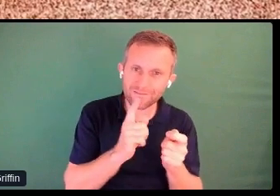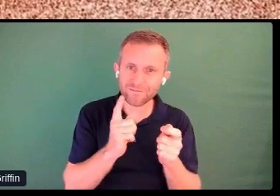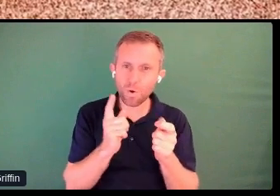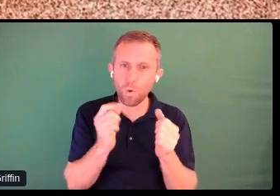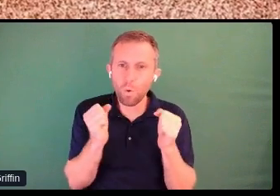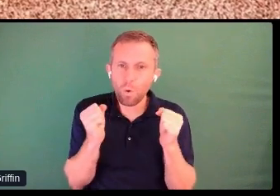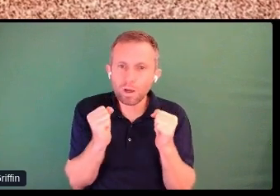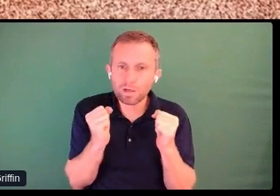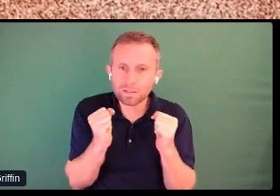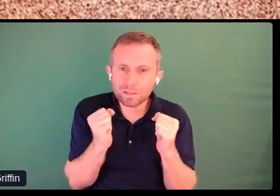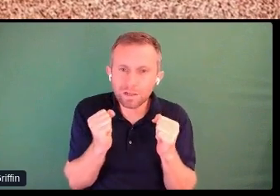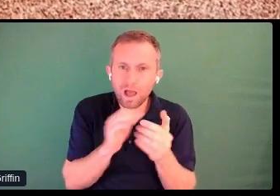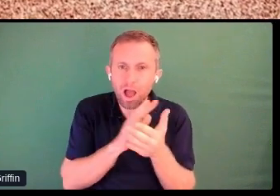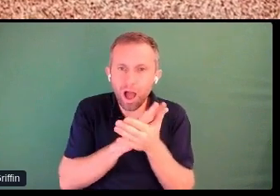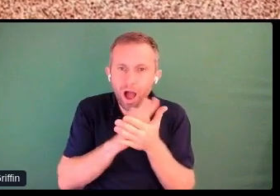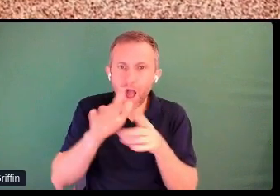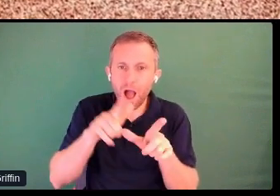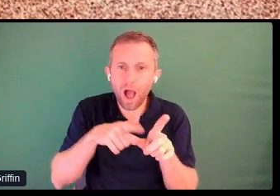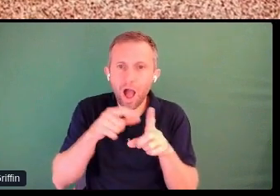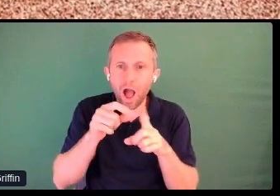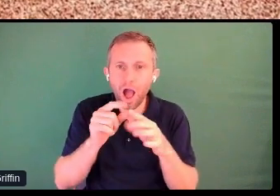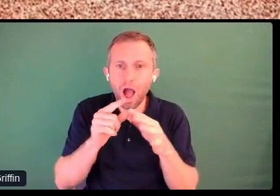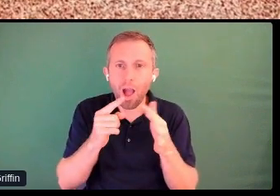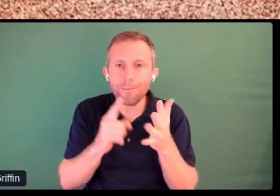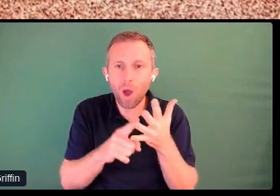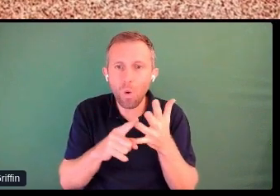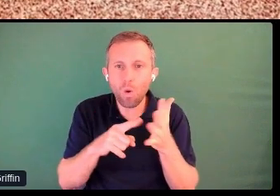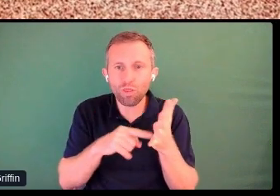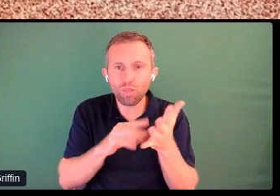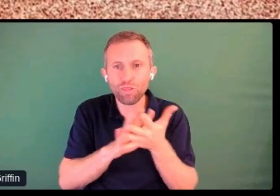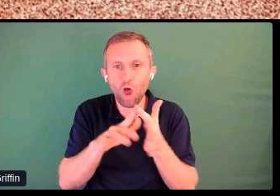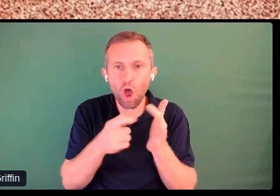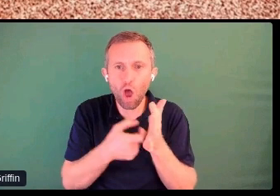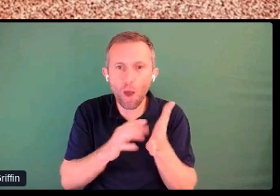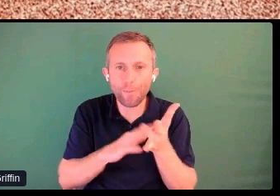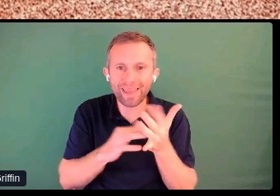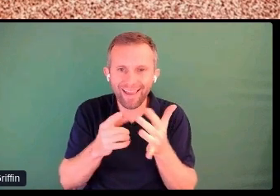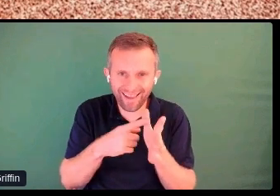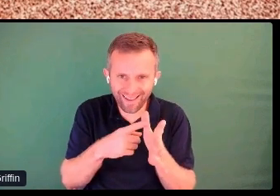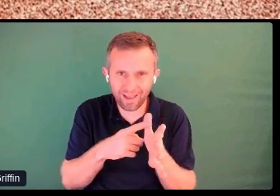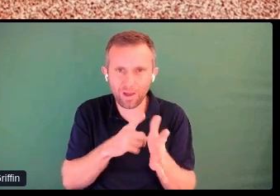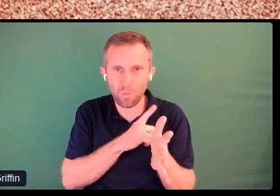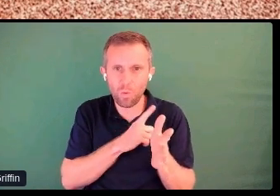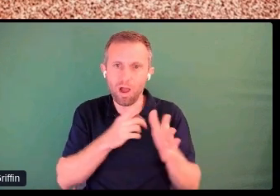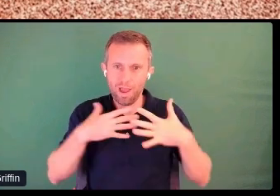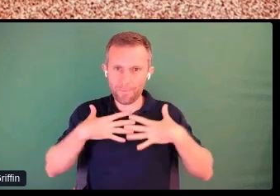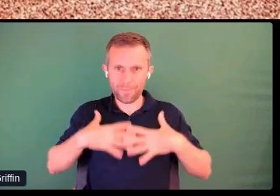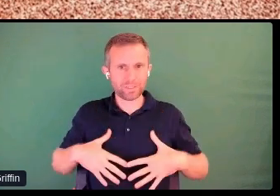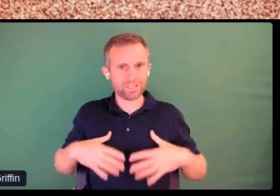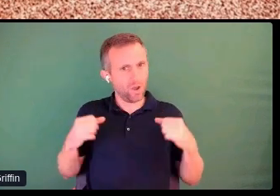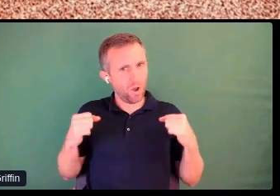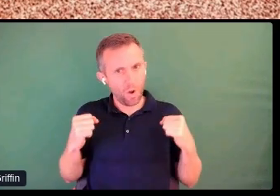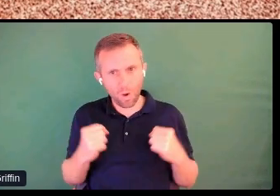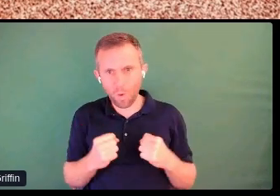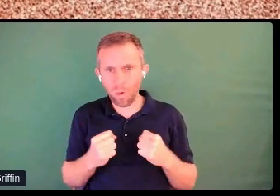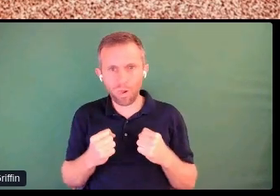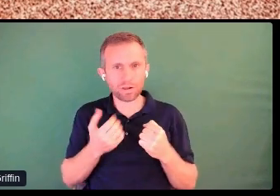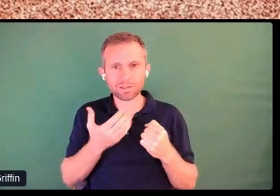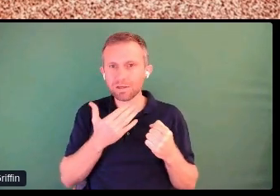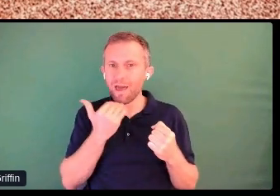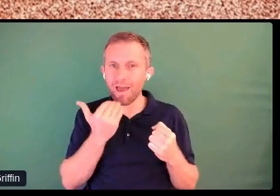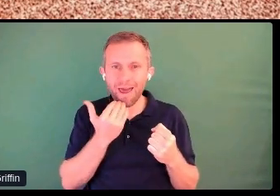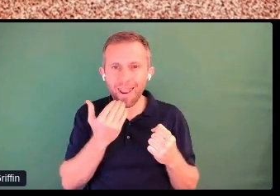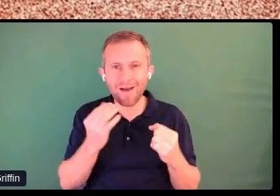the body of infants who've had a lack of oxygen, all the way to the frame runner she's been using the last 2 years to